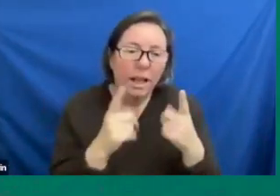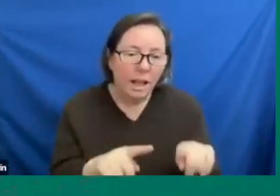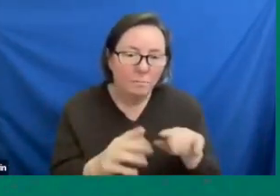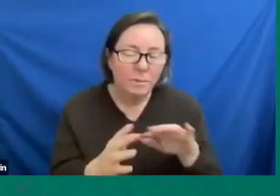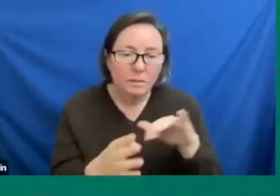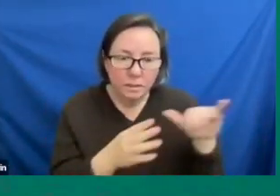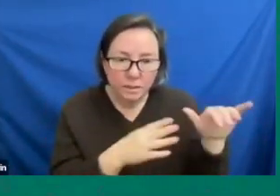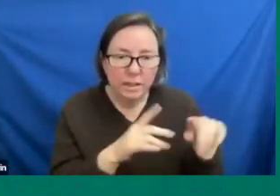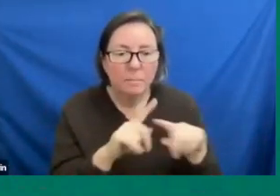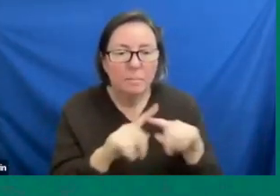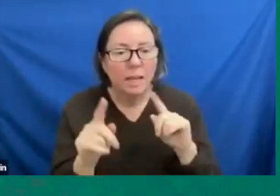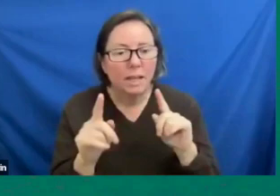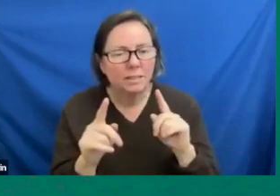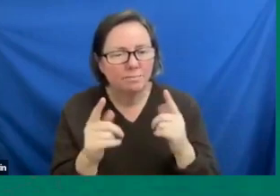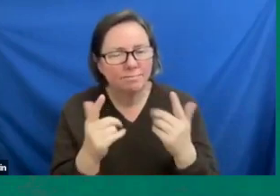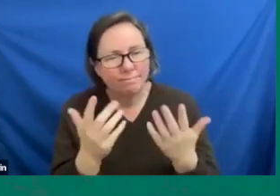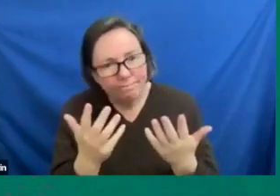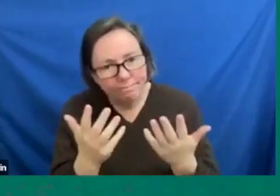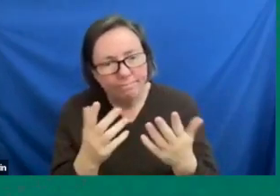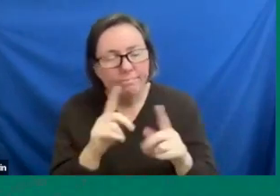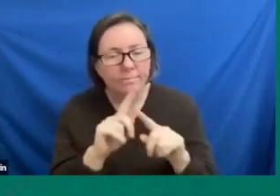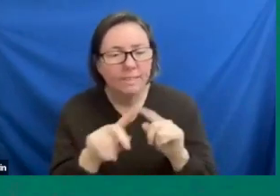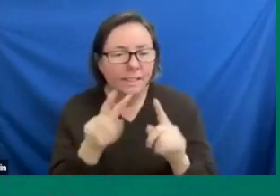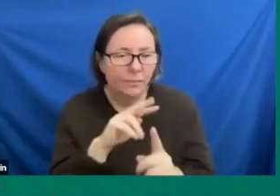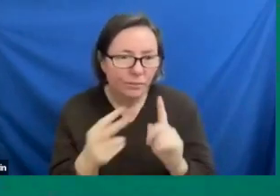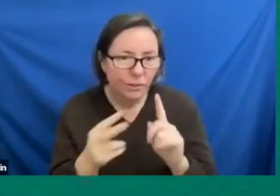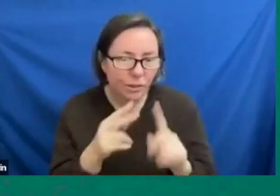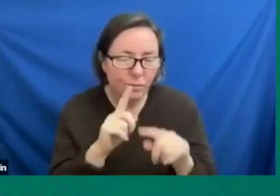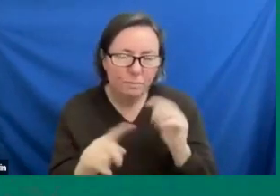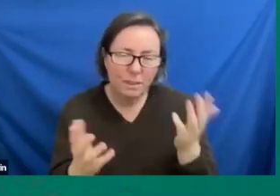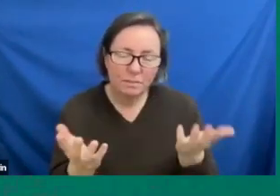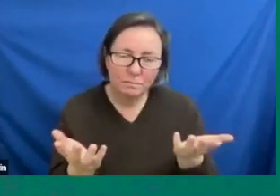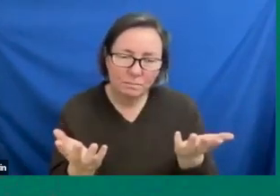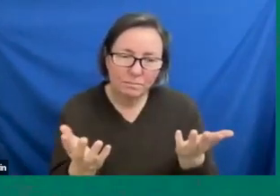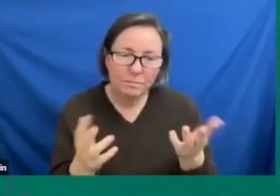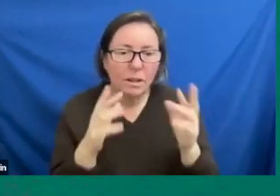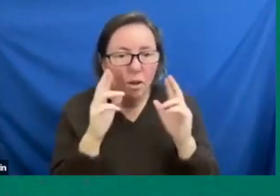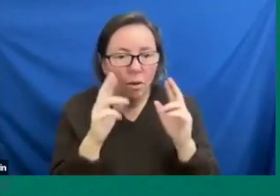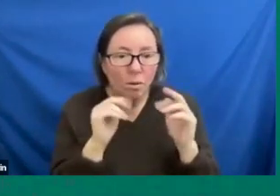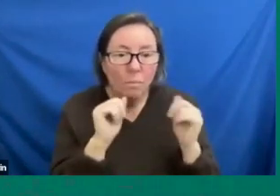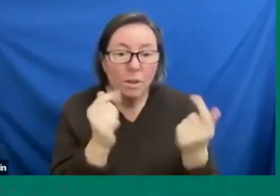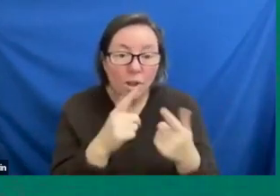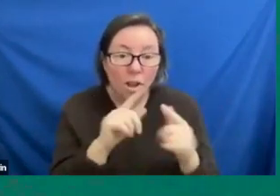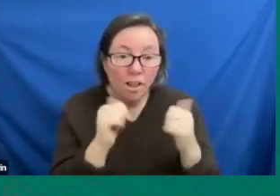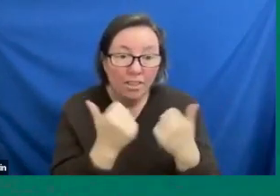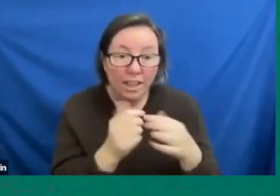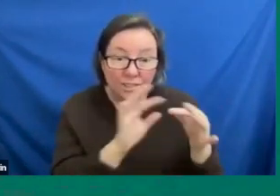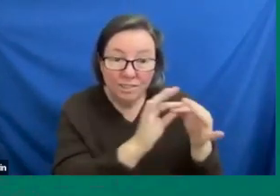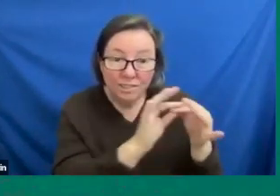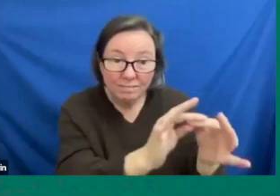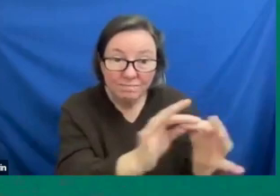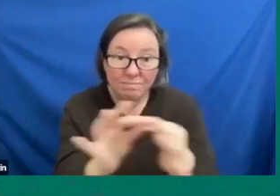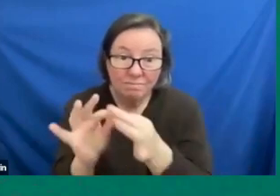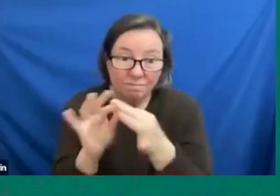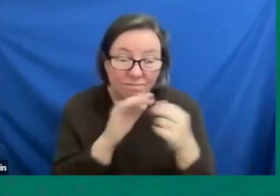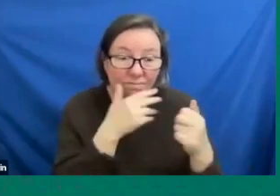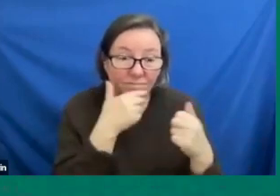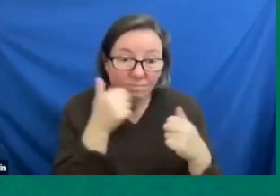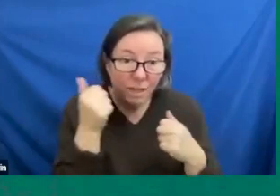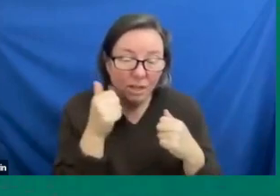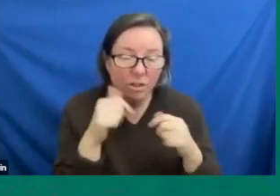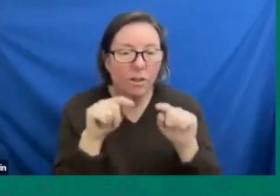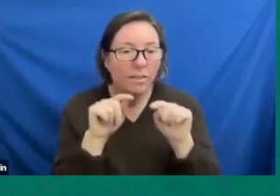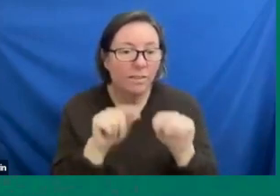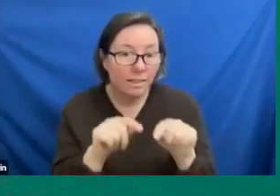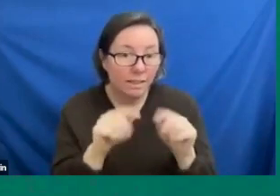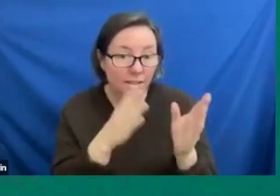then and now have different opinions about it, but both by will and good luck, this looks like this